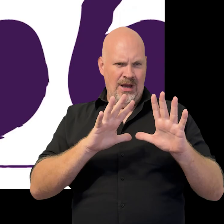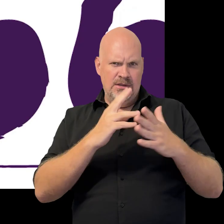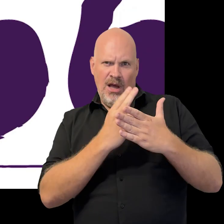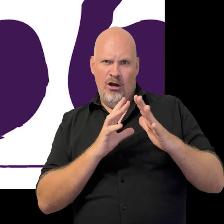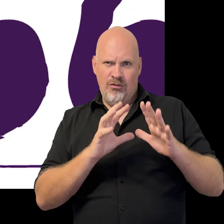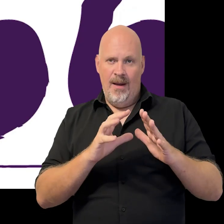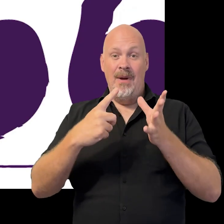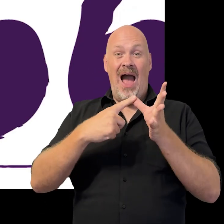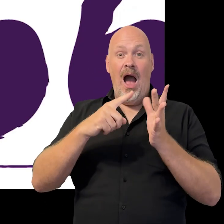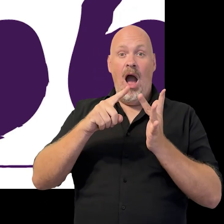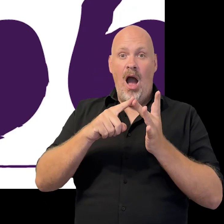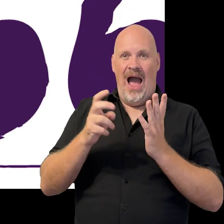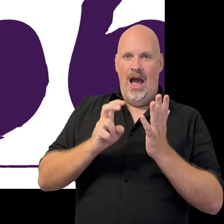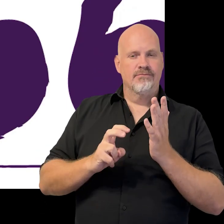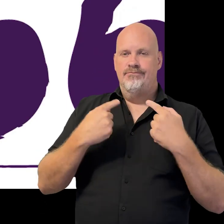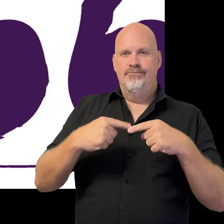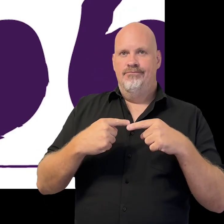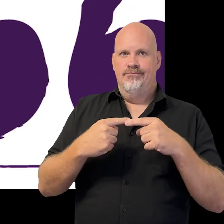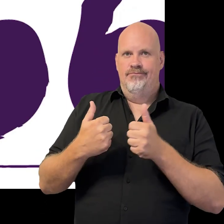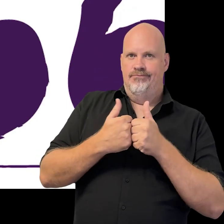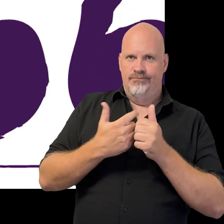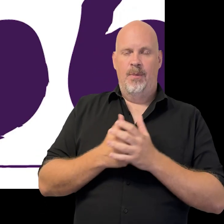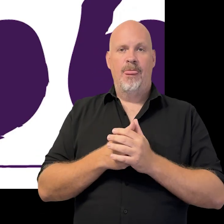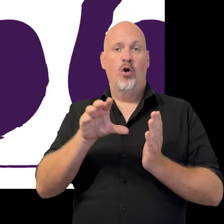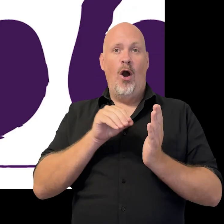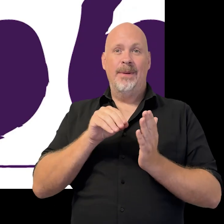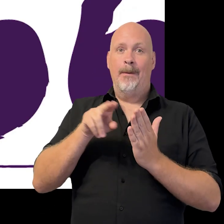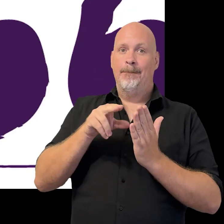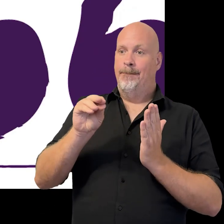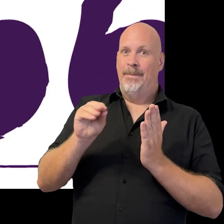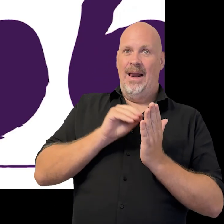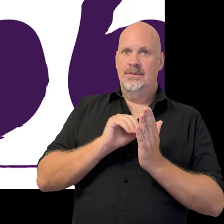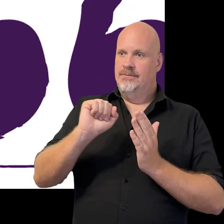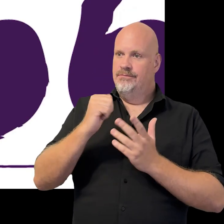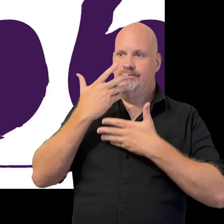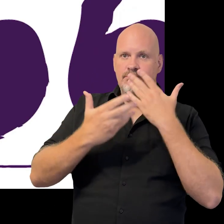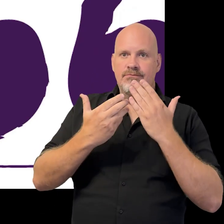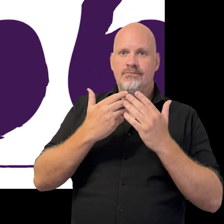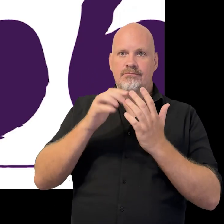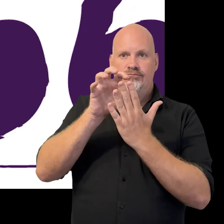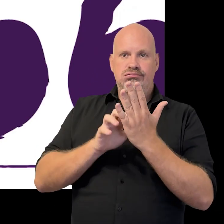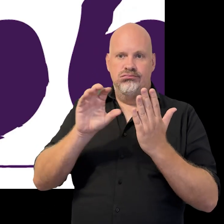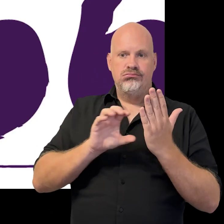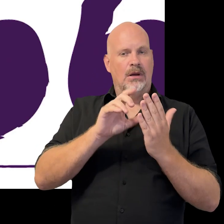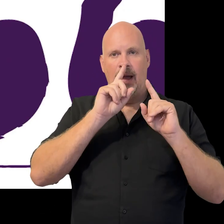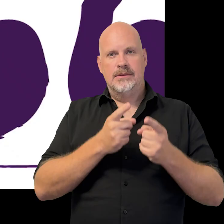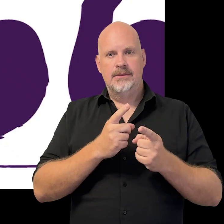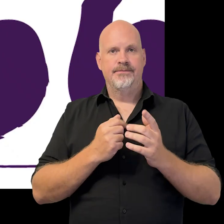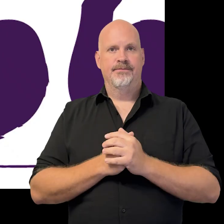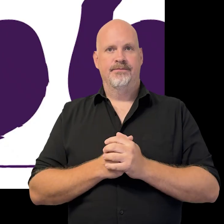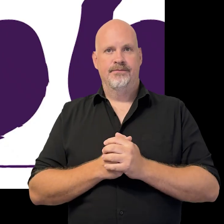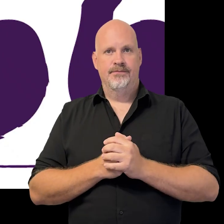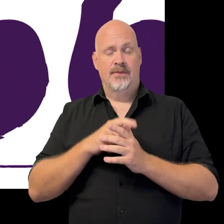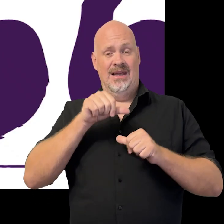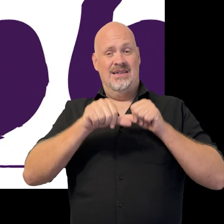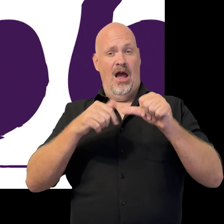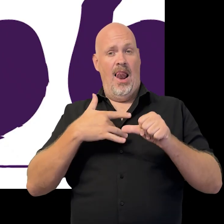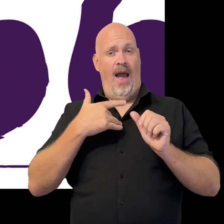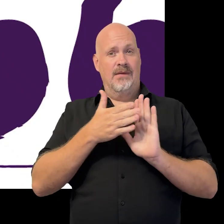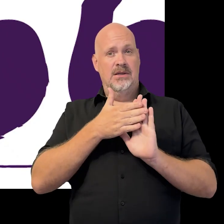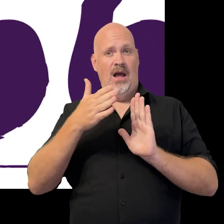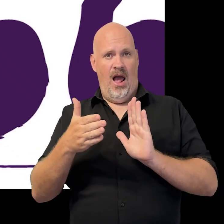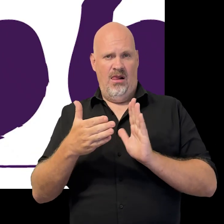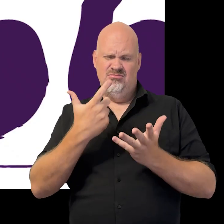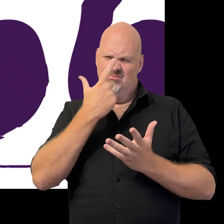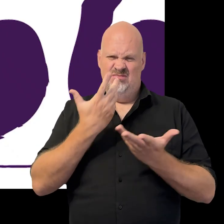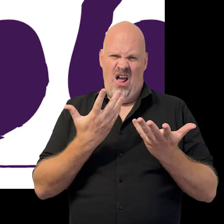to be demonstrating competence in all of the 12 assessment criteria. Now, to achieve that, we need